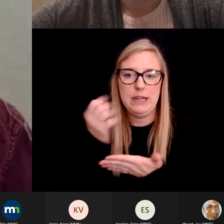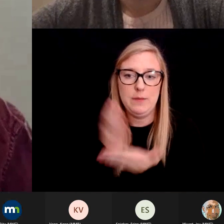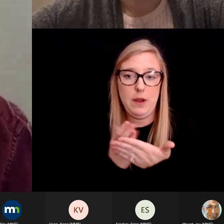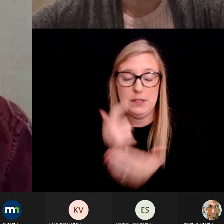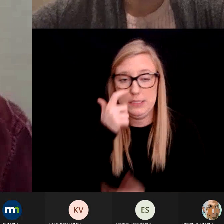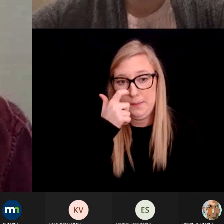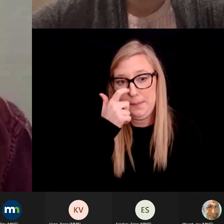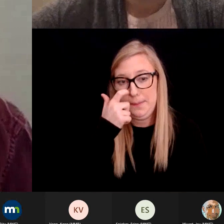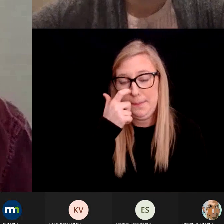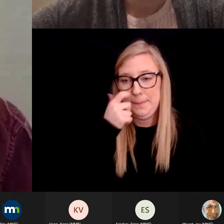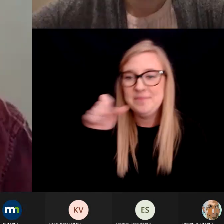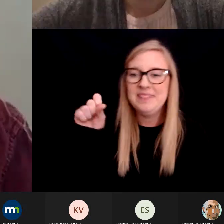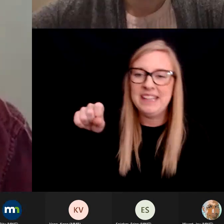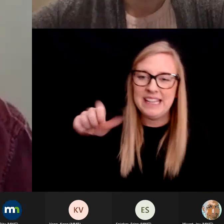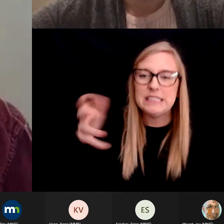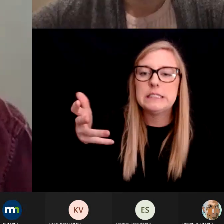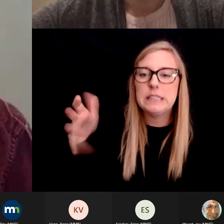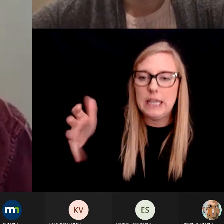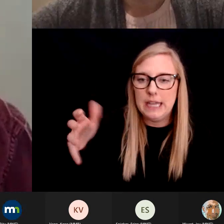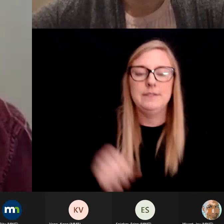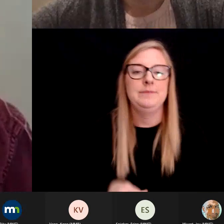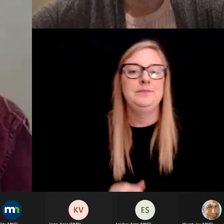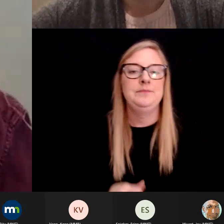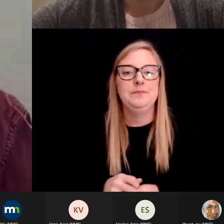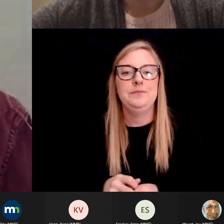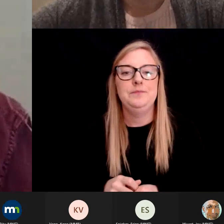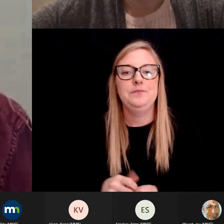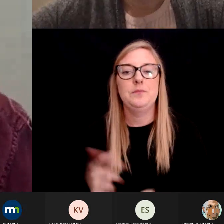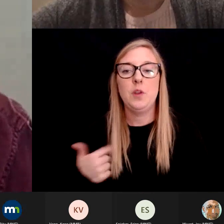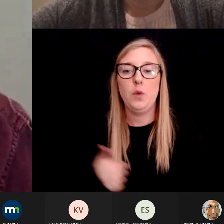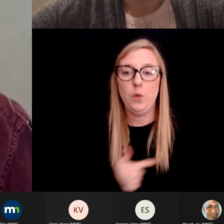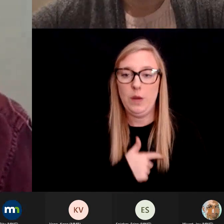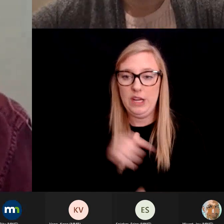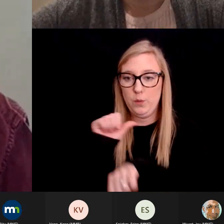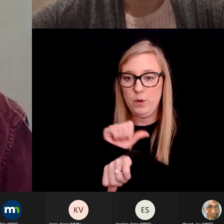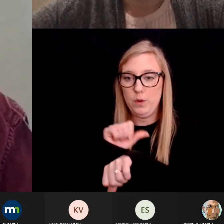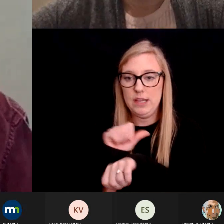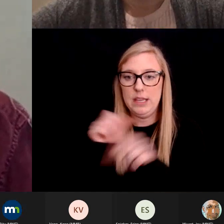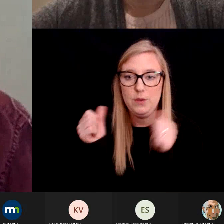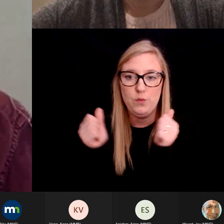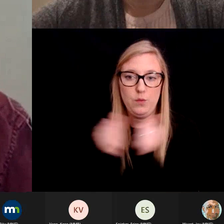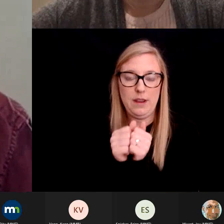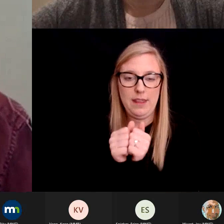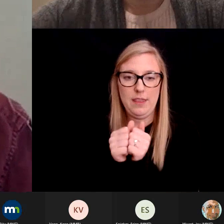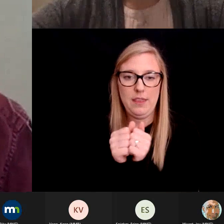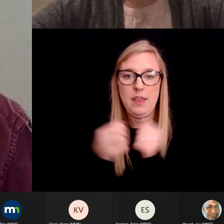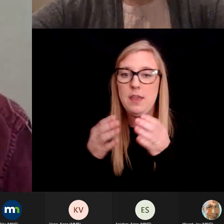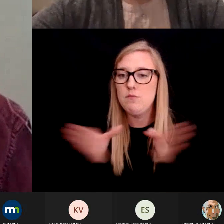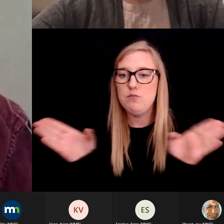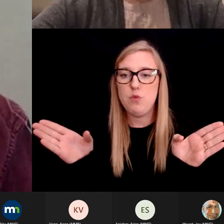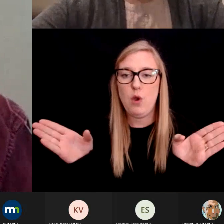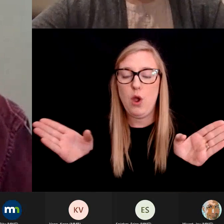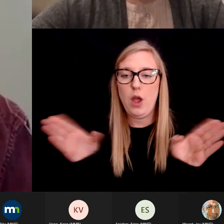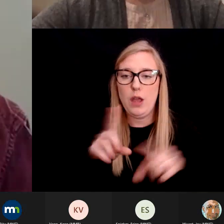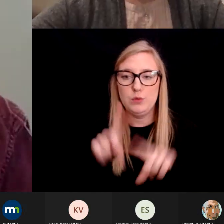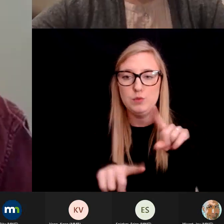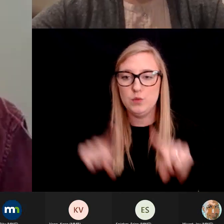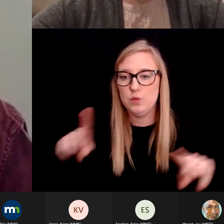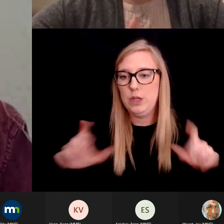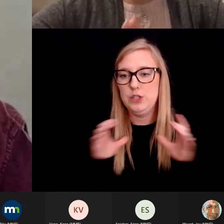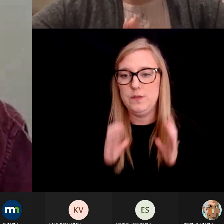Yes, with an asterisk, I would say. We're working with a broad range of different clients